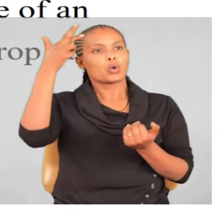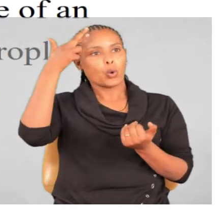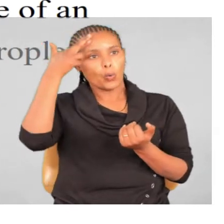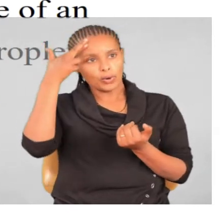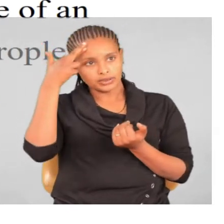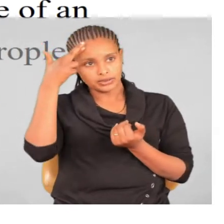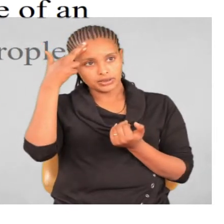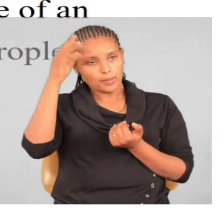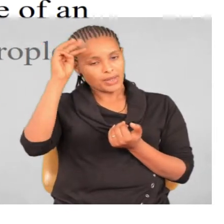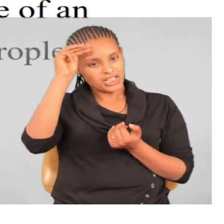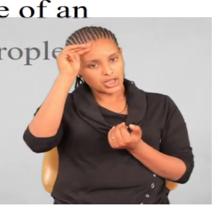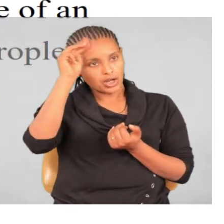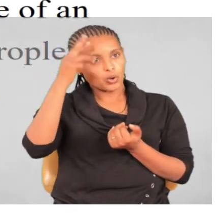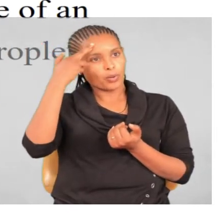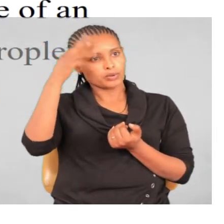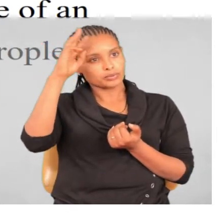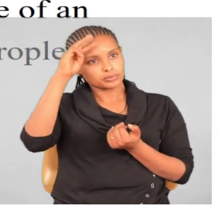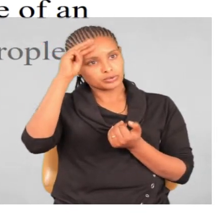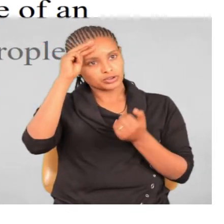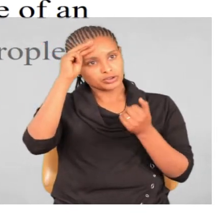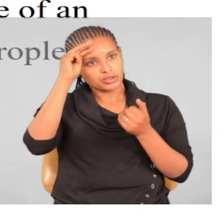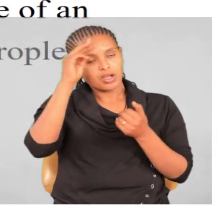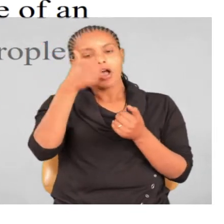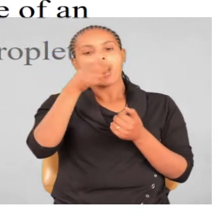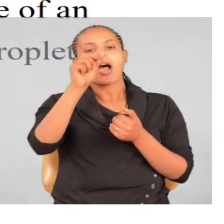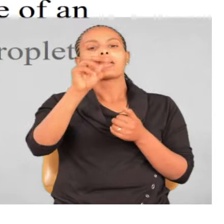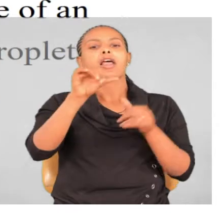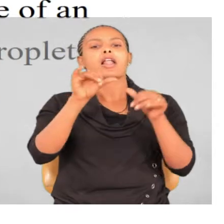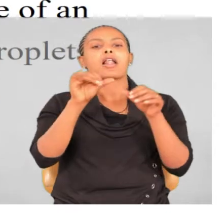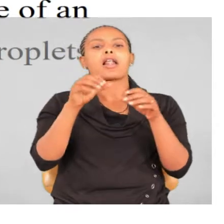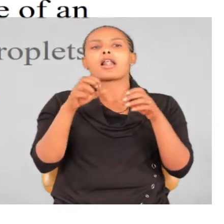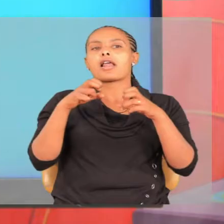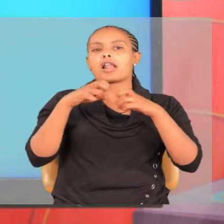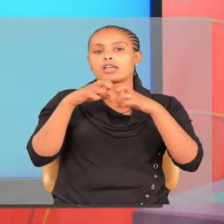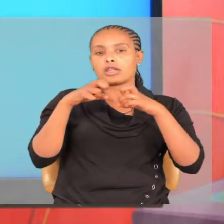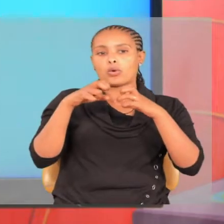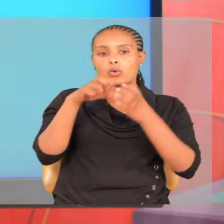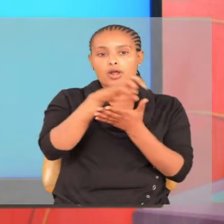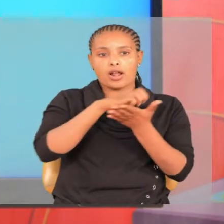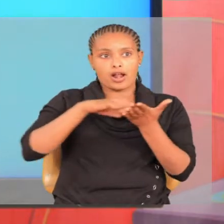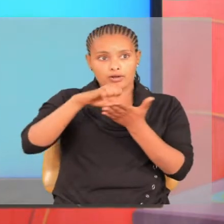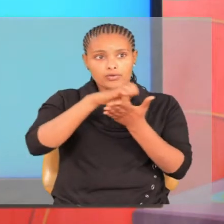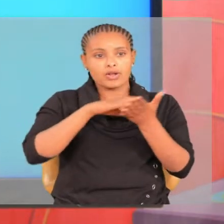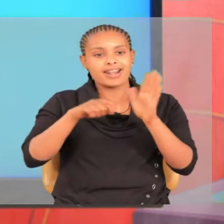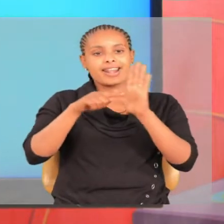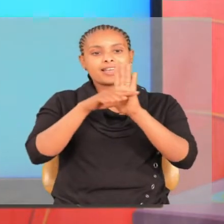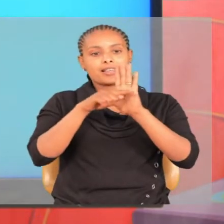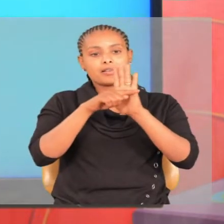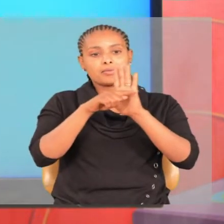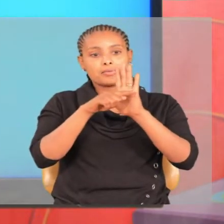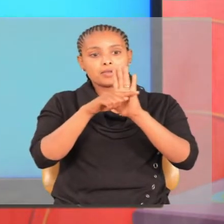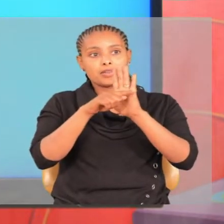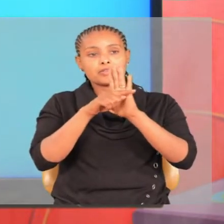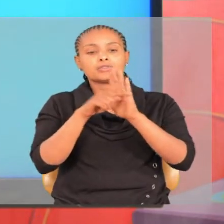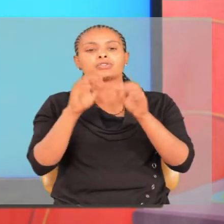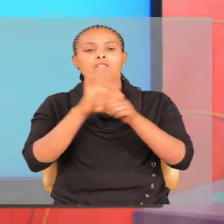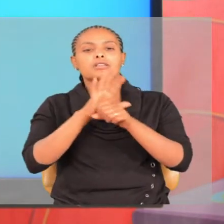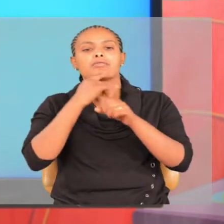Millisian measured the charge of an electron using negatively charged oil drop experiments.